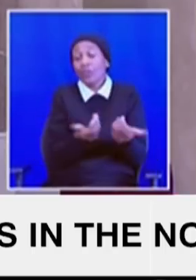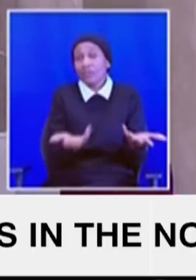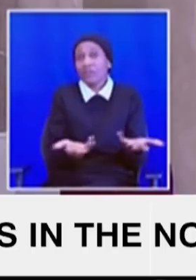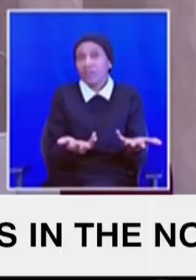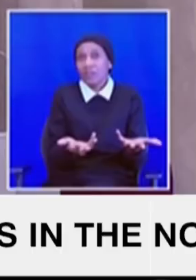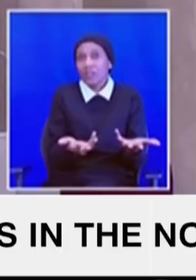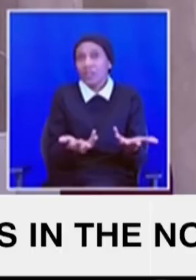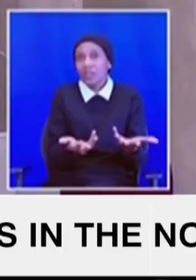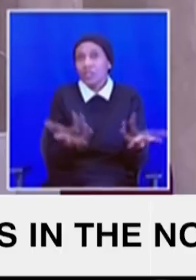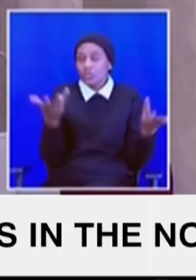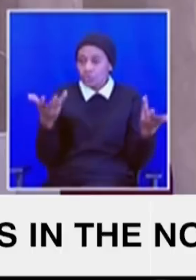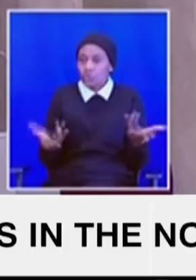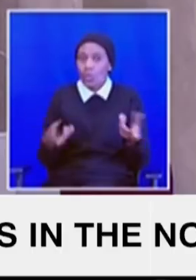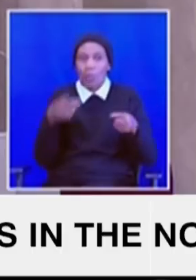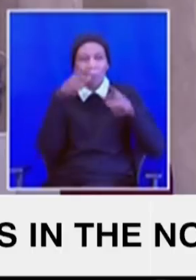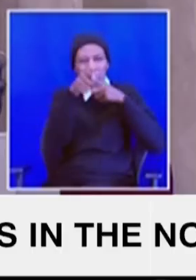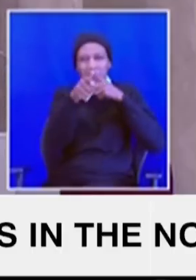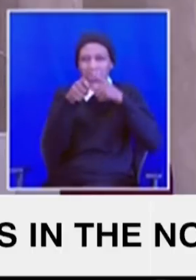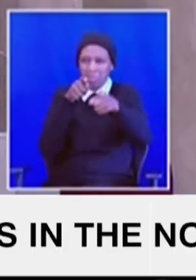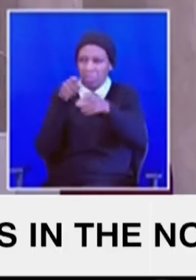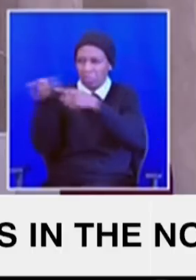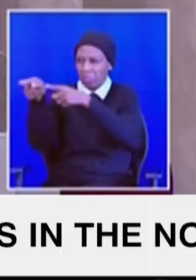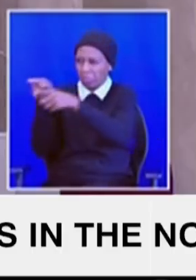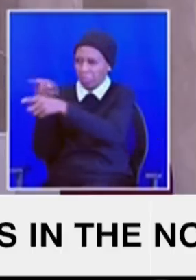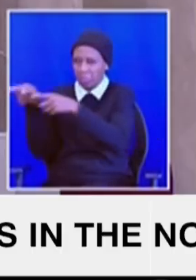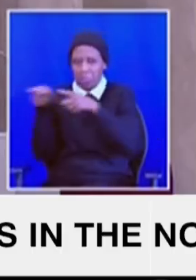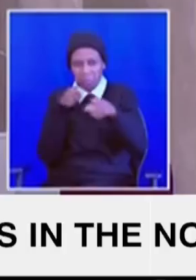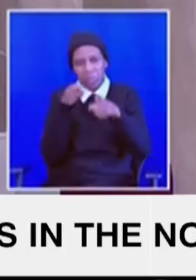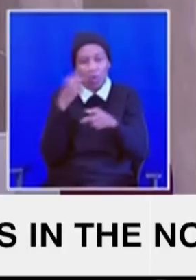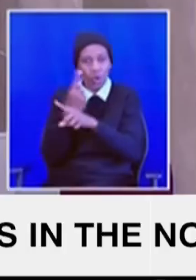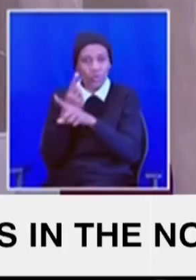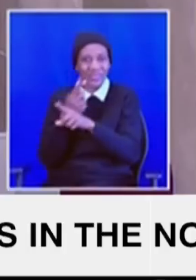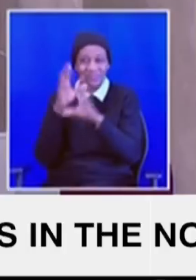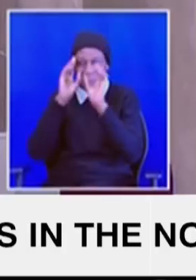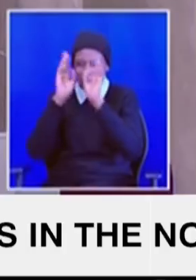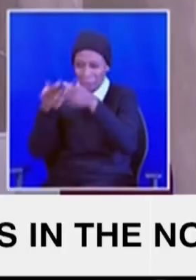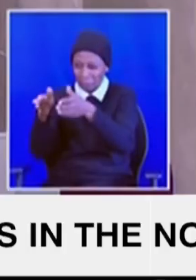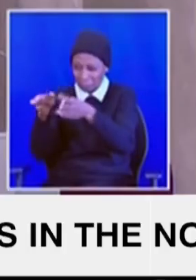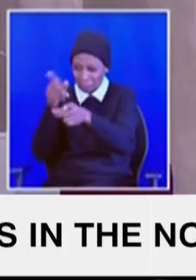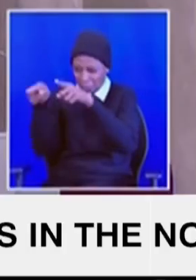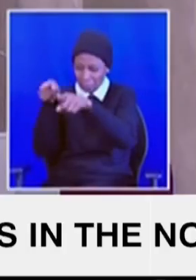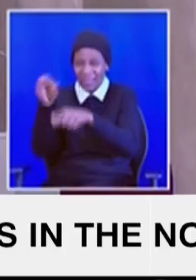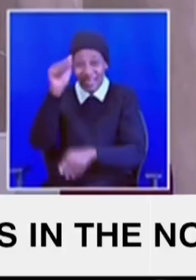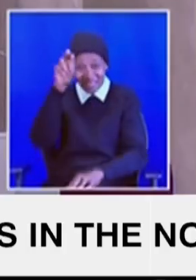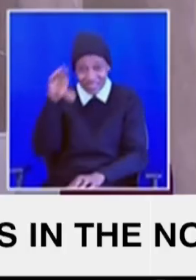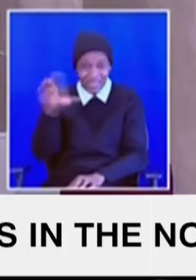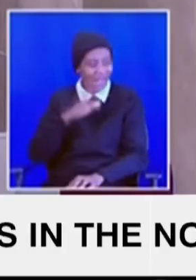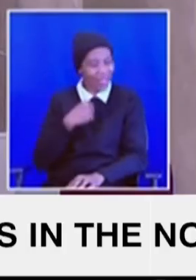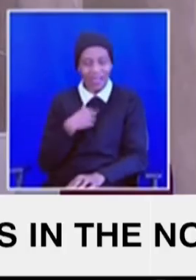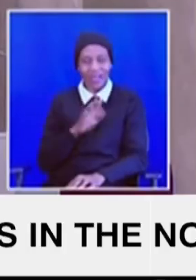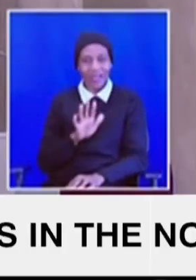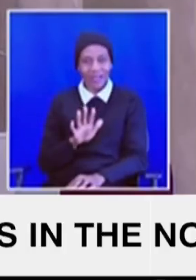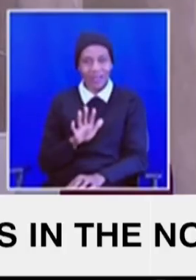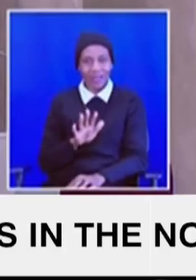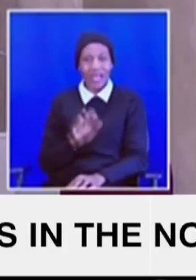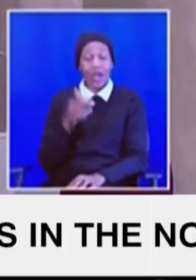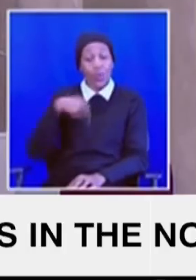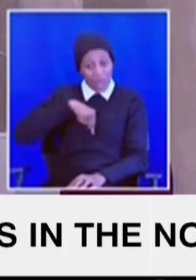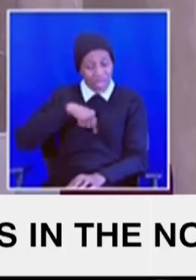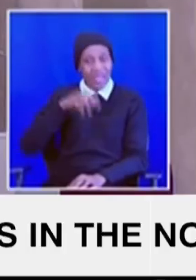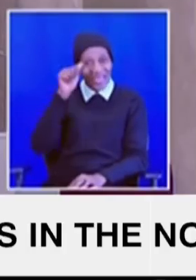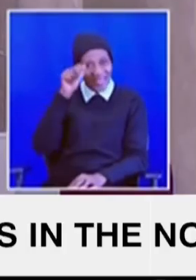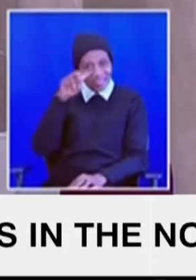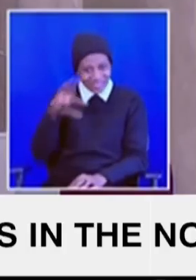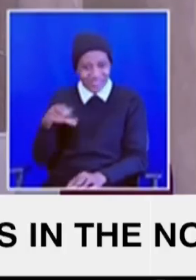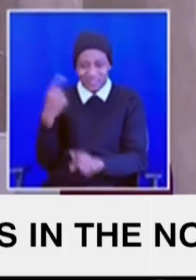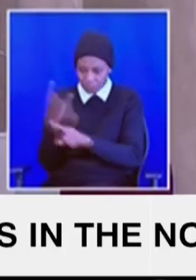be no finger pointing to the African National Congress. We as the ANC have